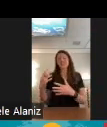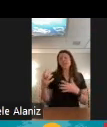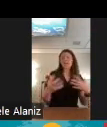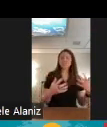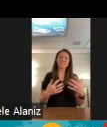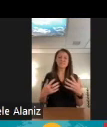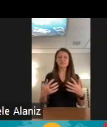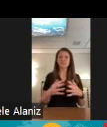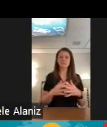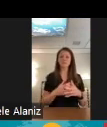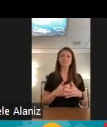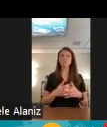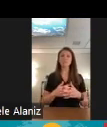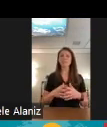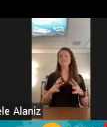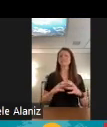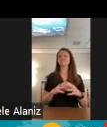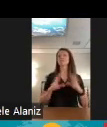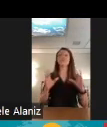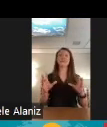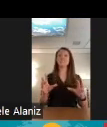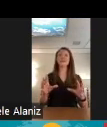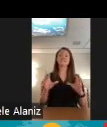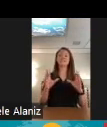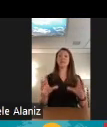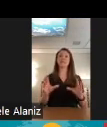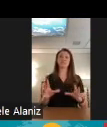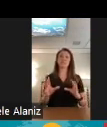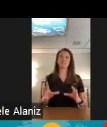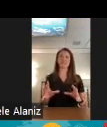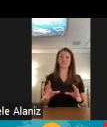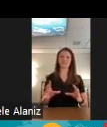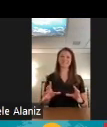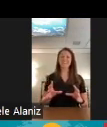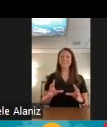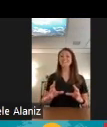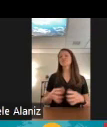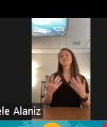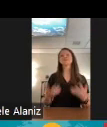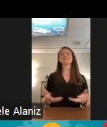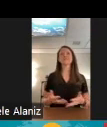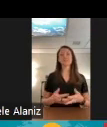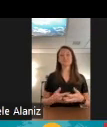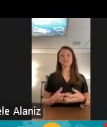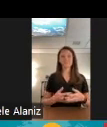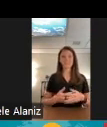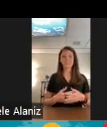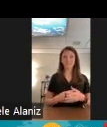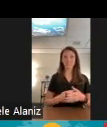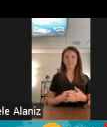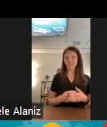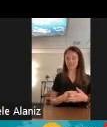this cocktail of neurochemicals in your brains that are just ready to make new connections. And so that's why exercise is